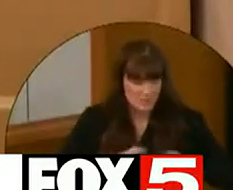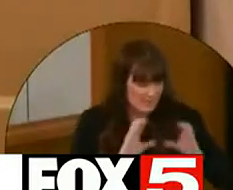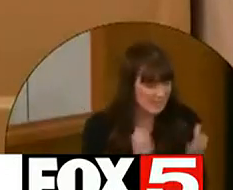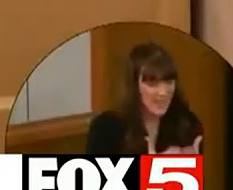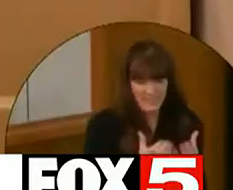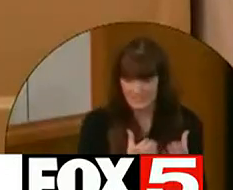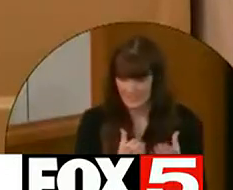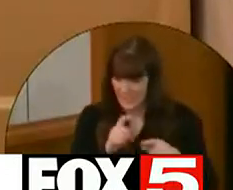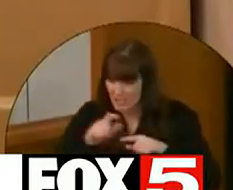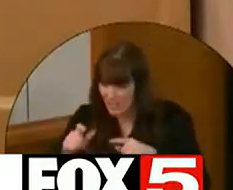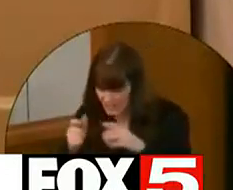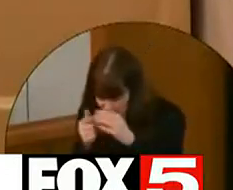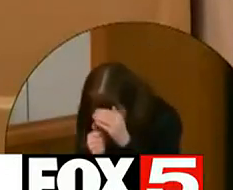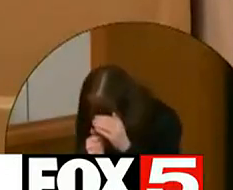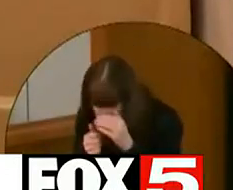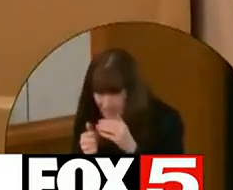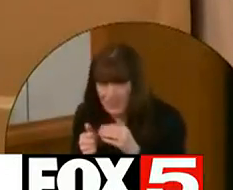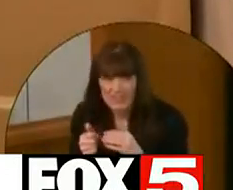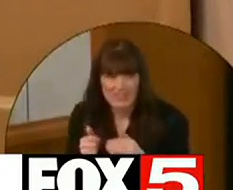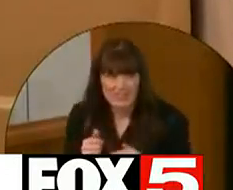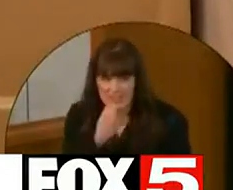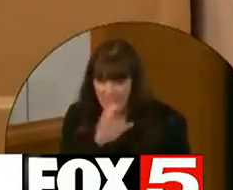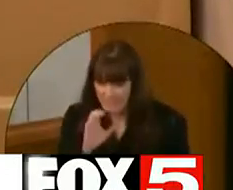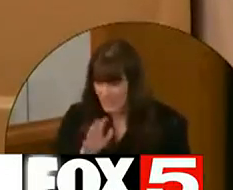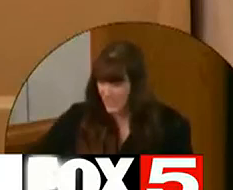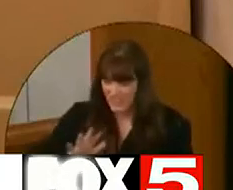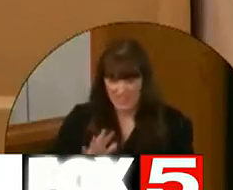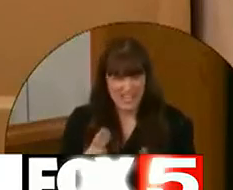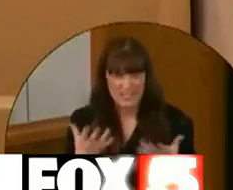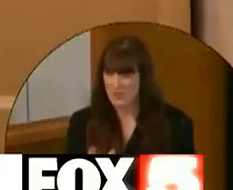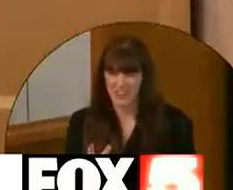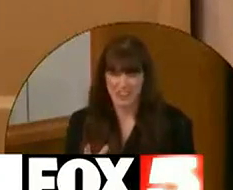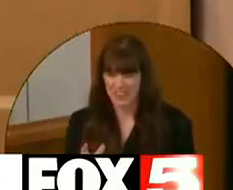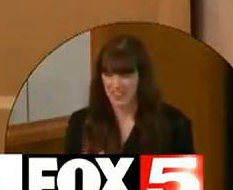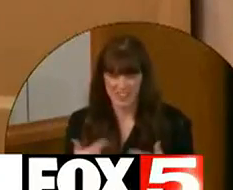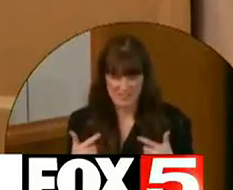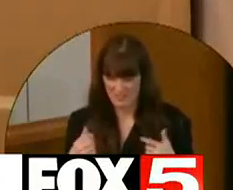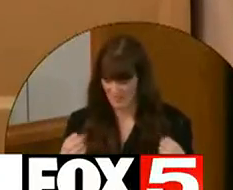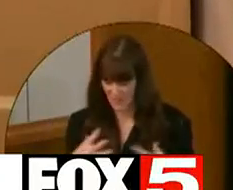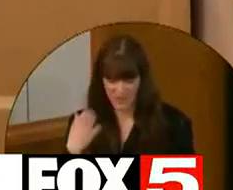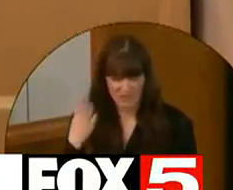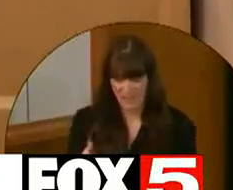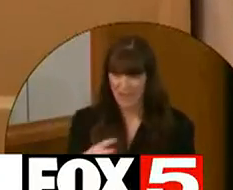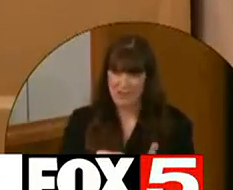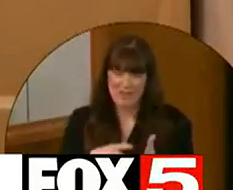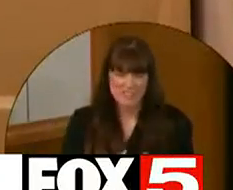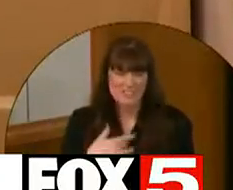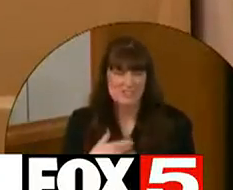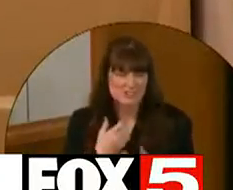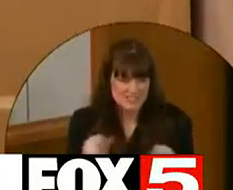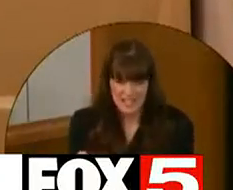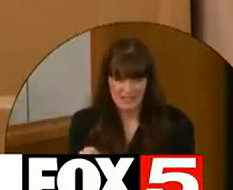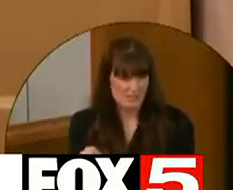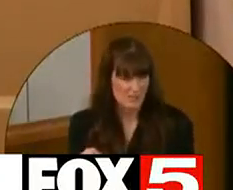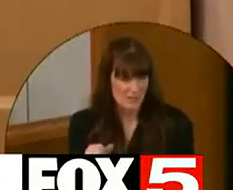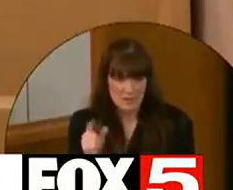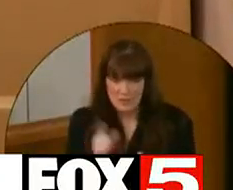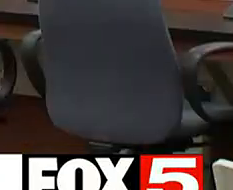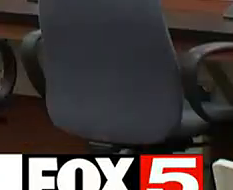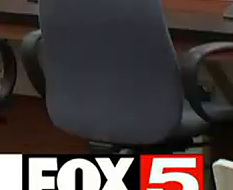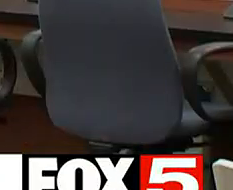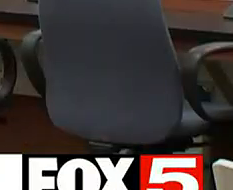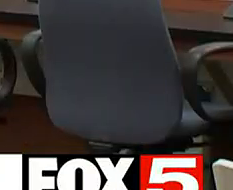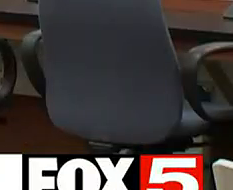lunchrooms? I don't want to spend every day living in fear in a place that was meant to feel safe. How can we continue on pretending our school is